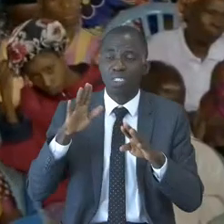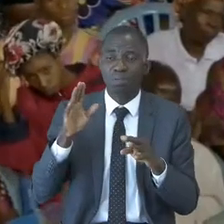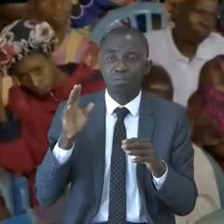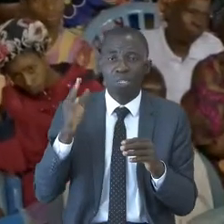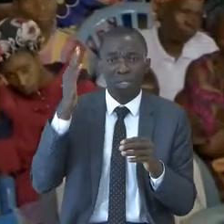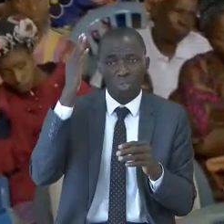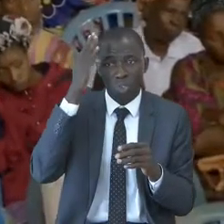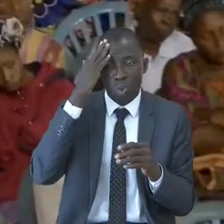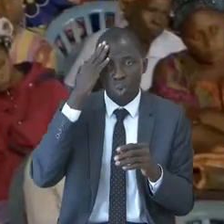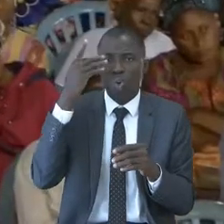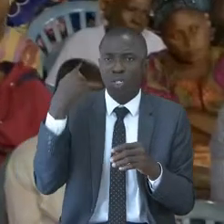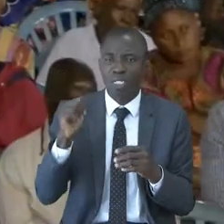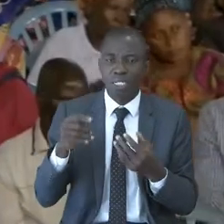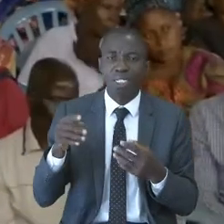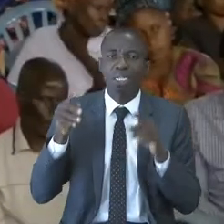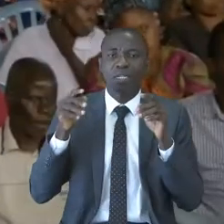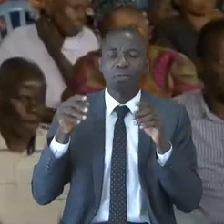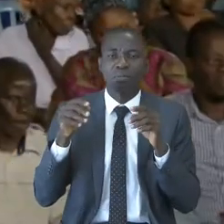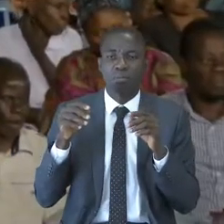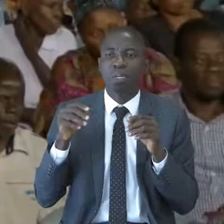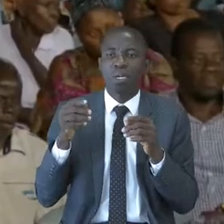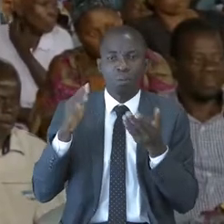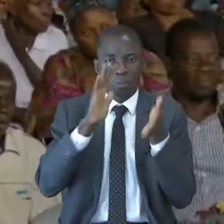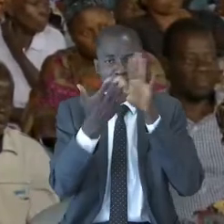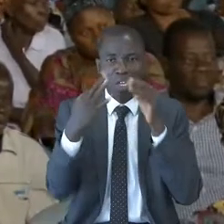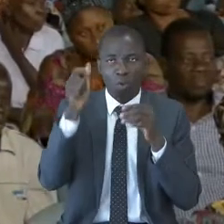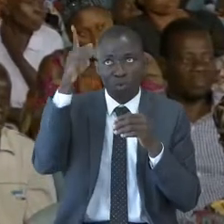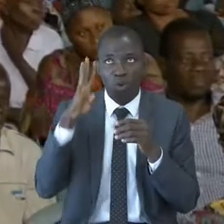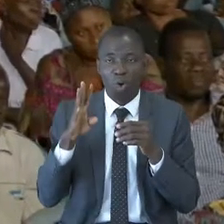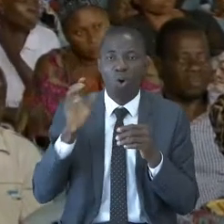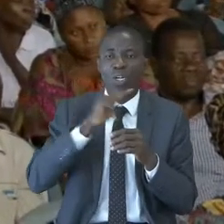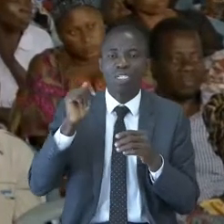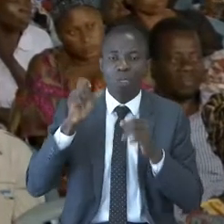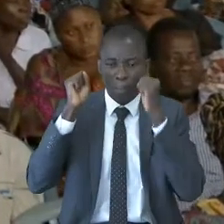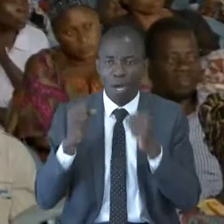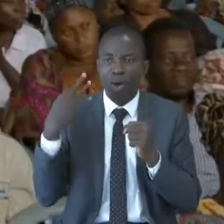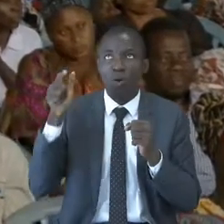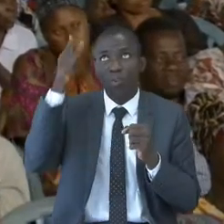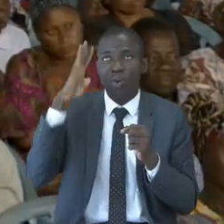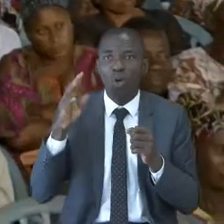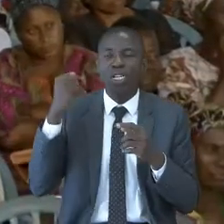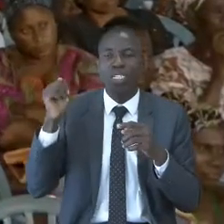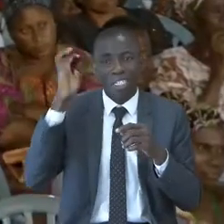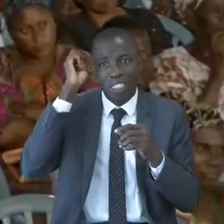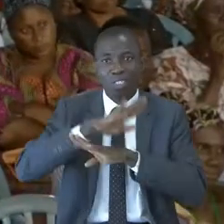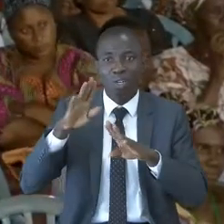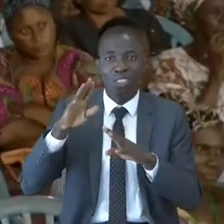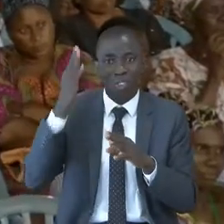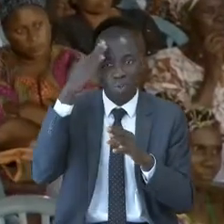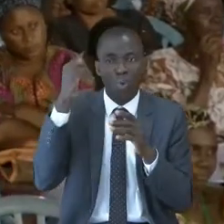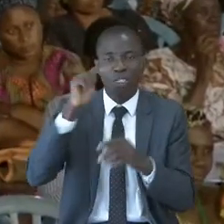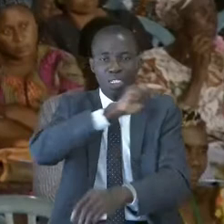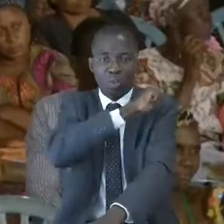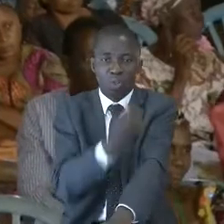the presence of God, the power of God, and he doesn't recognize the authority of God on the life